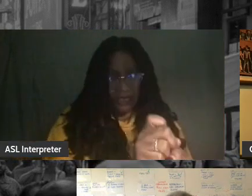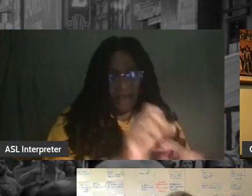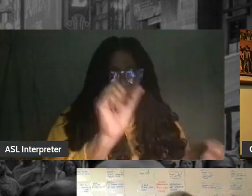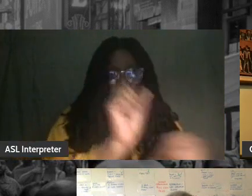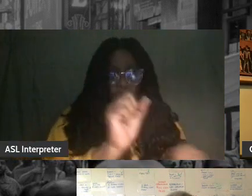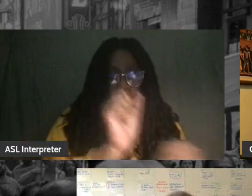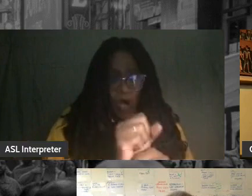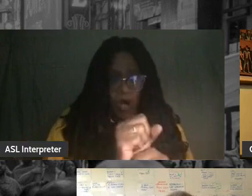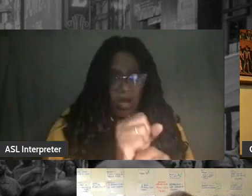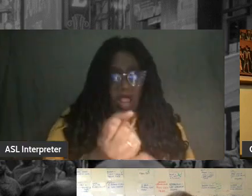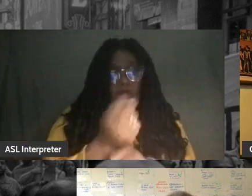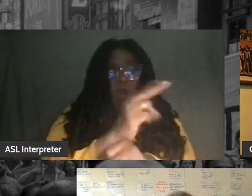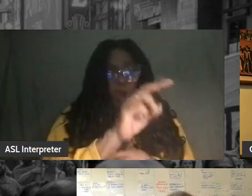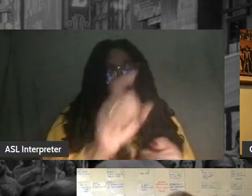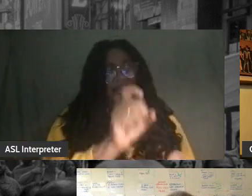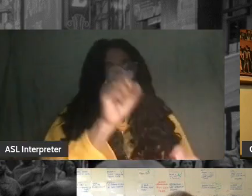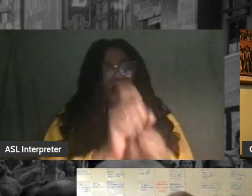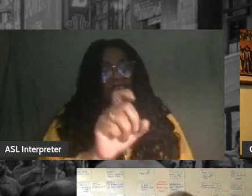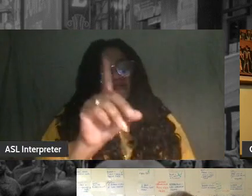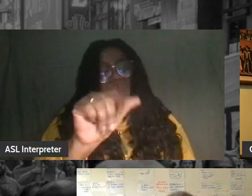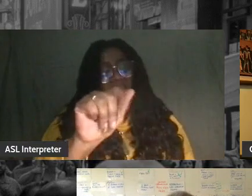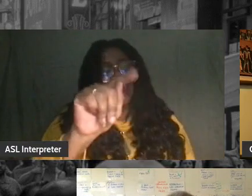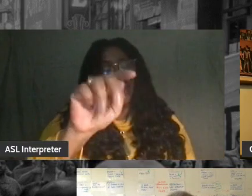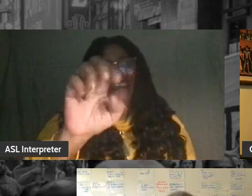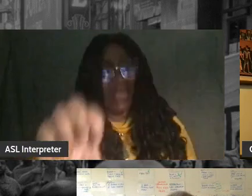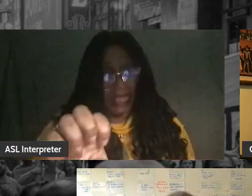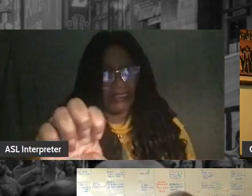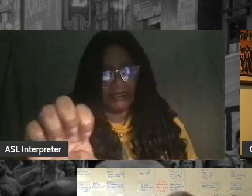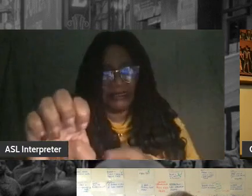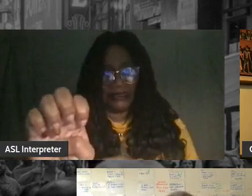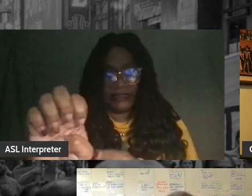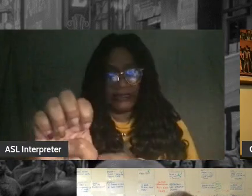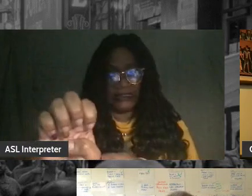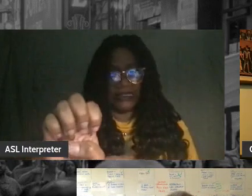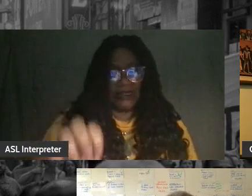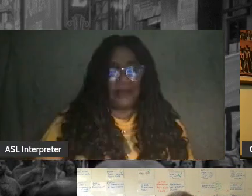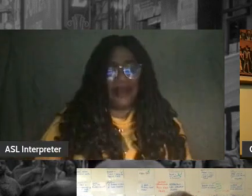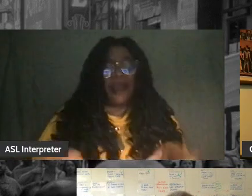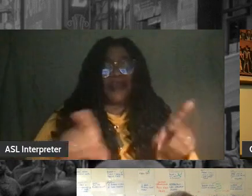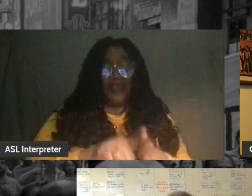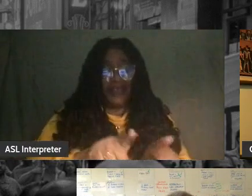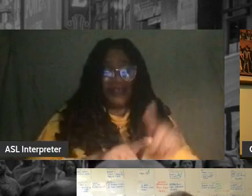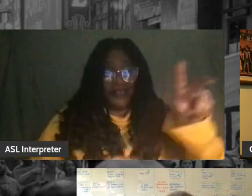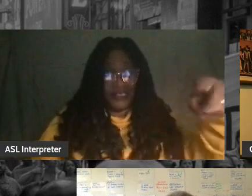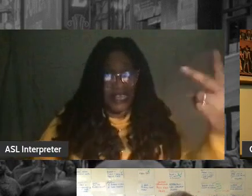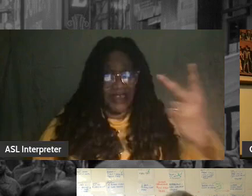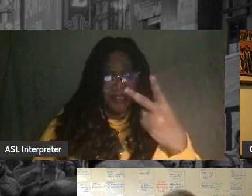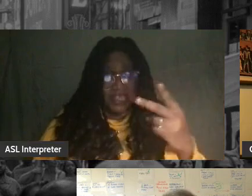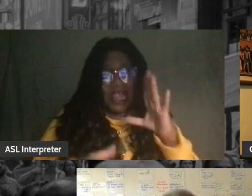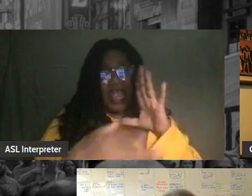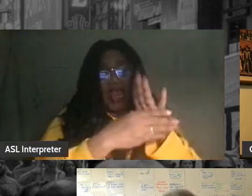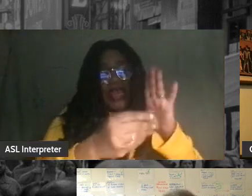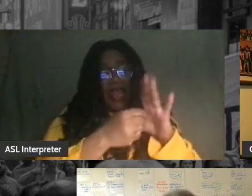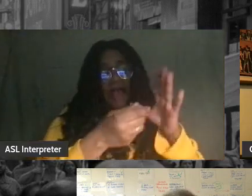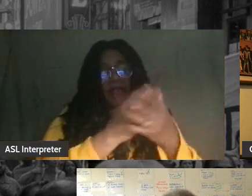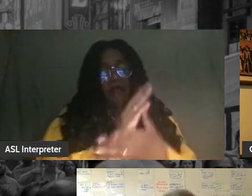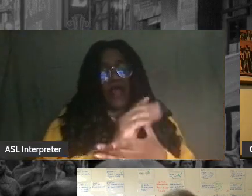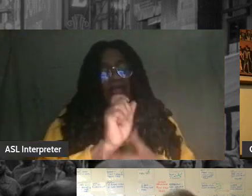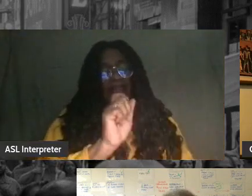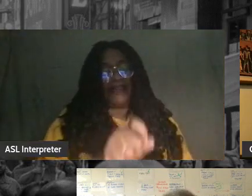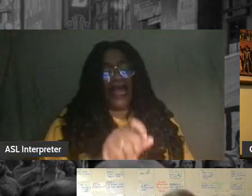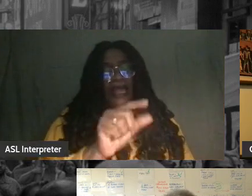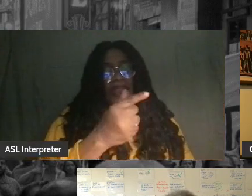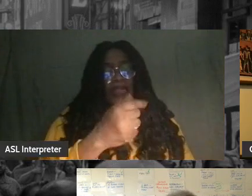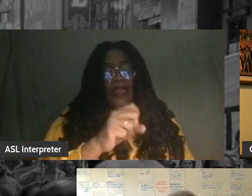The second thing you should do is go to copyright.gov which is the United States Copyright Office